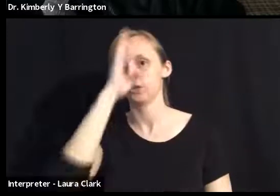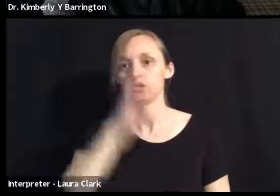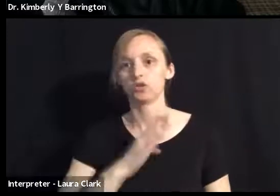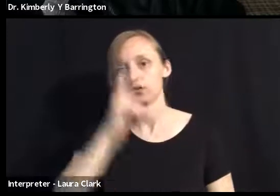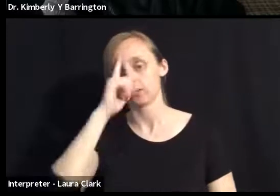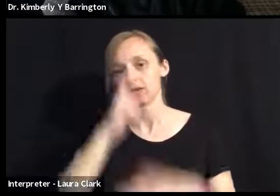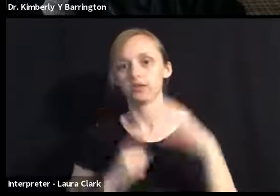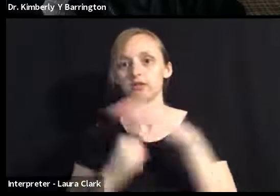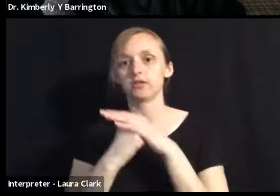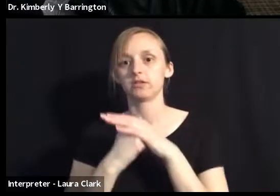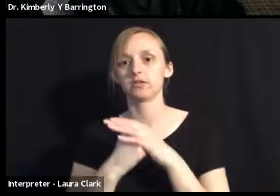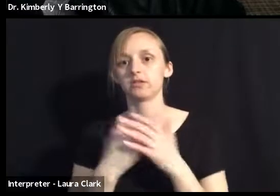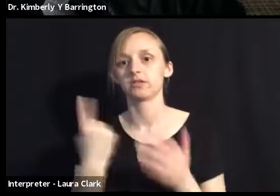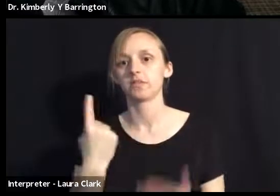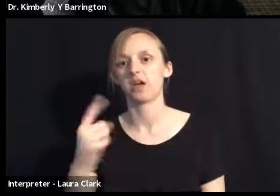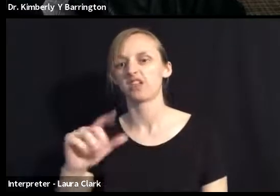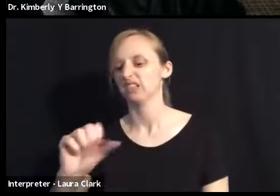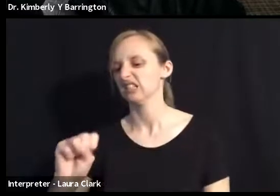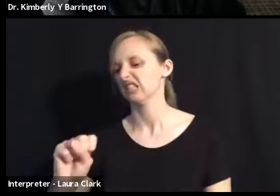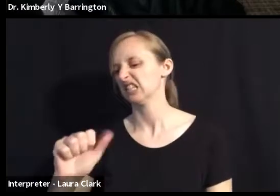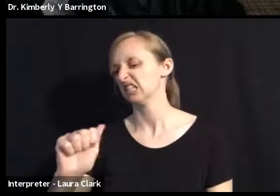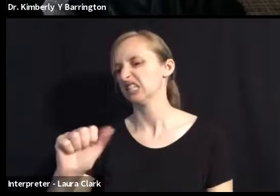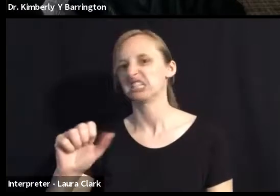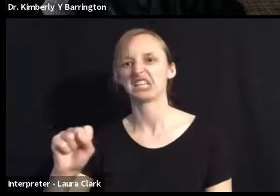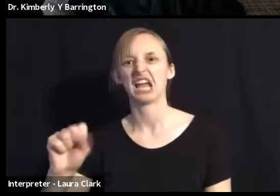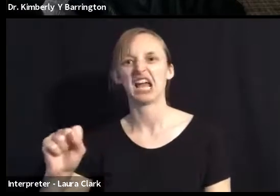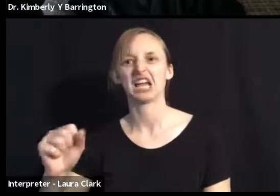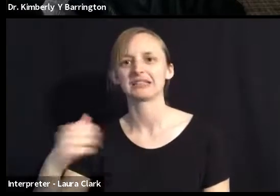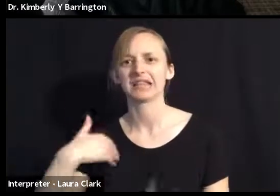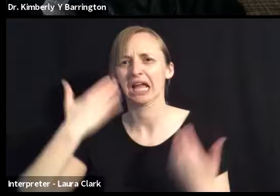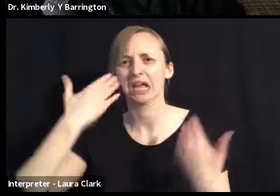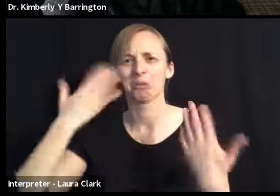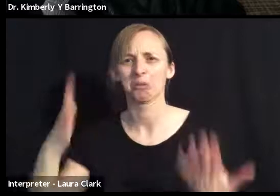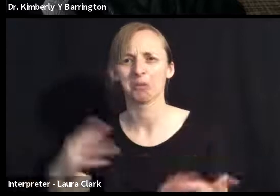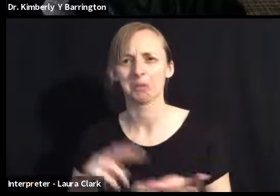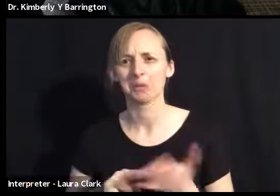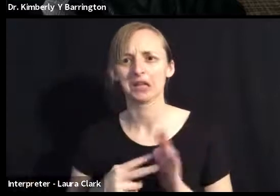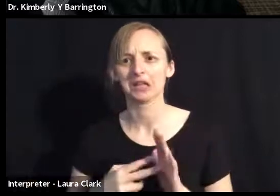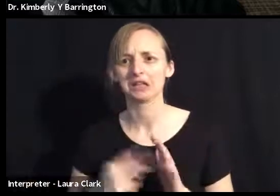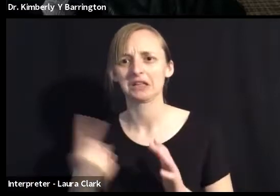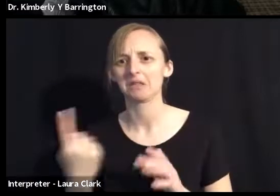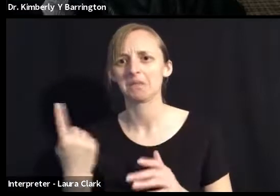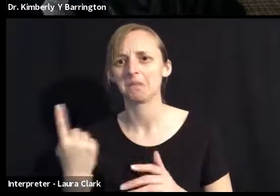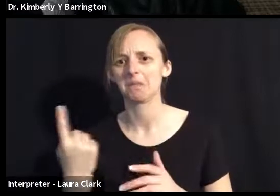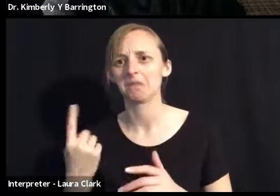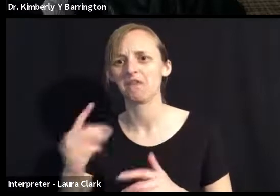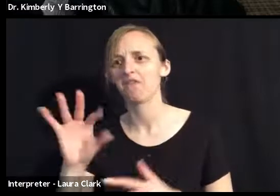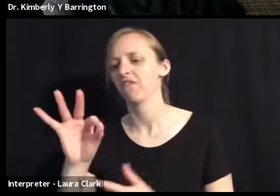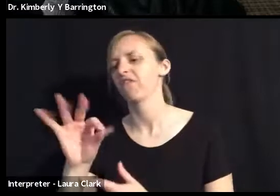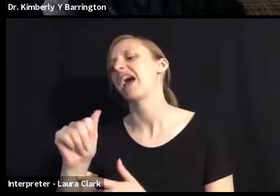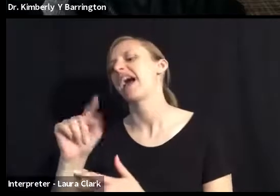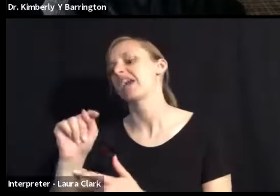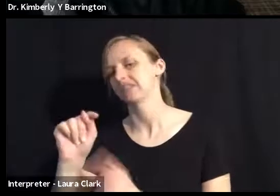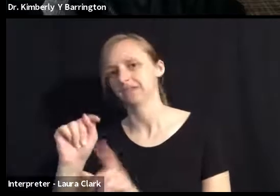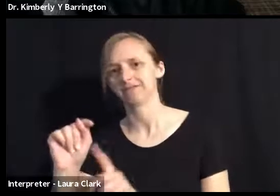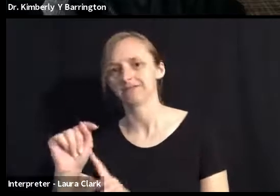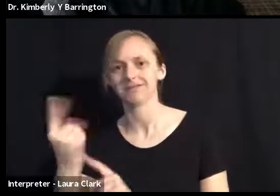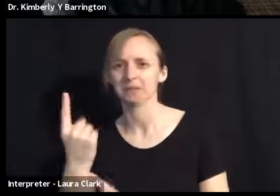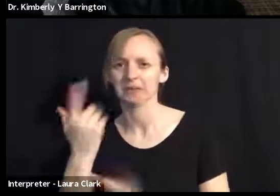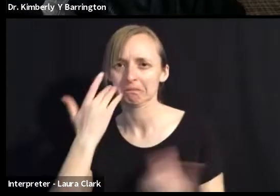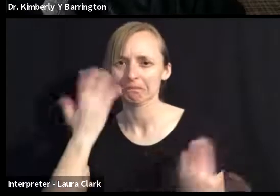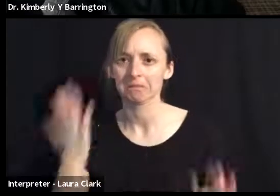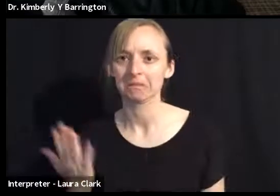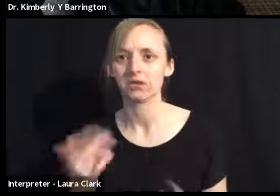fast. I don't really know exactly what it was, something about fast. But it explained all